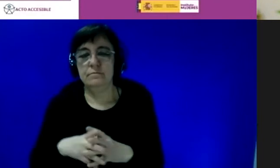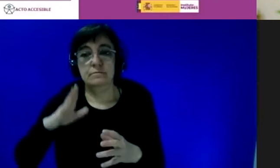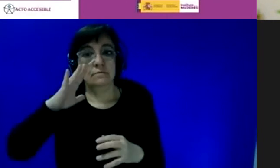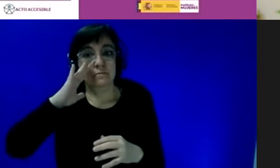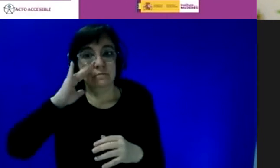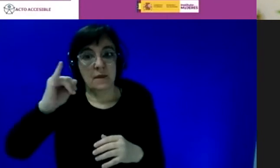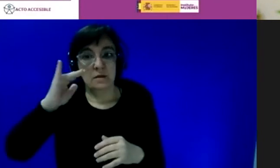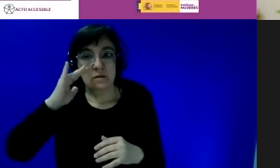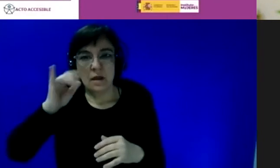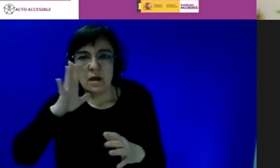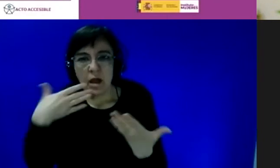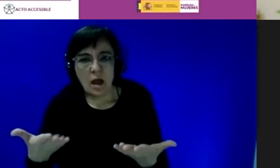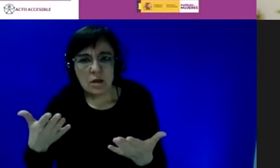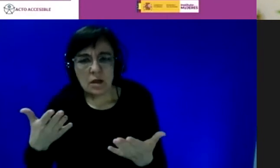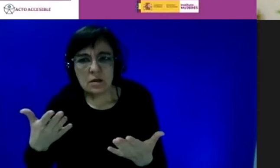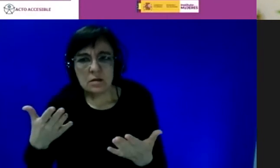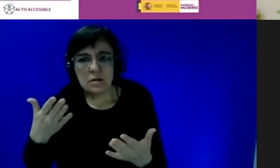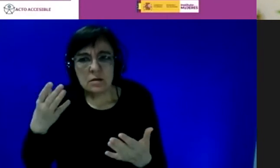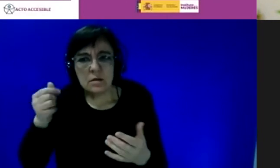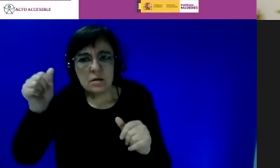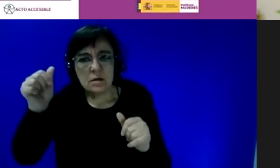with us. Larissa, are you there?